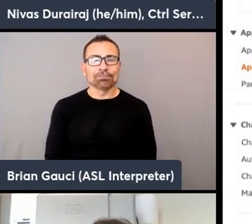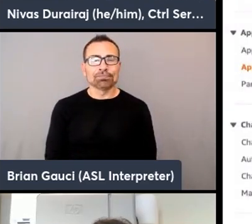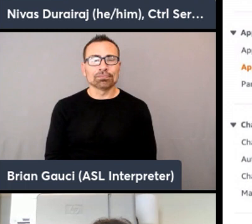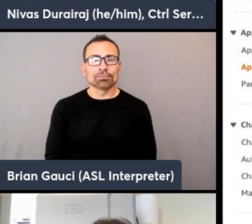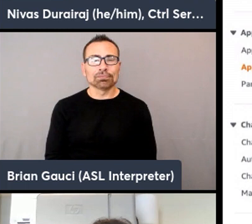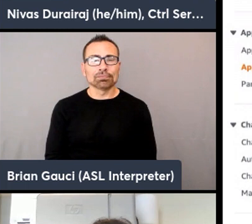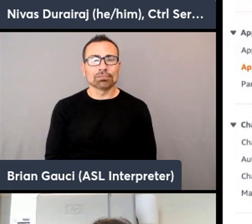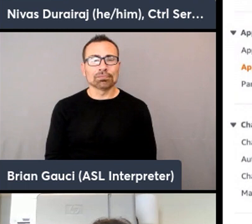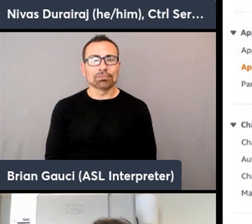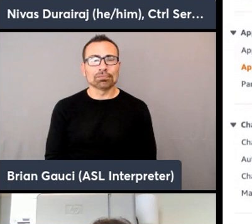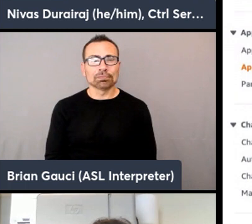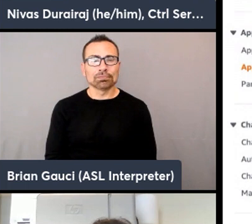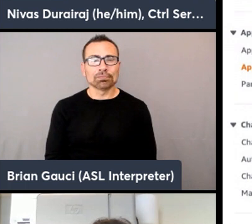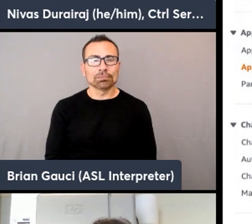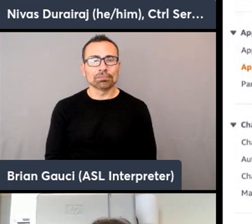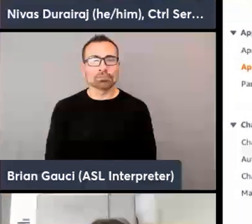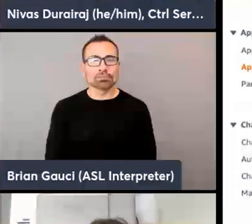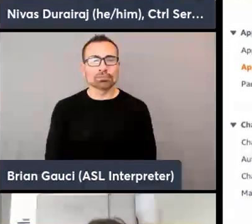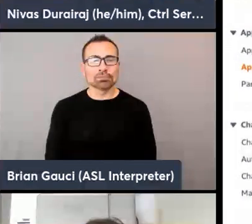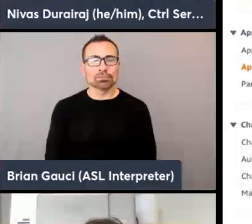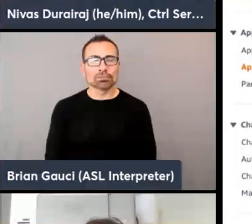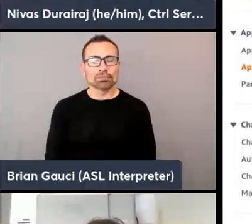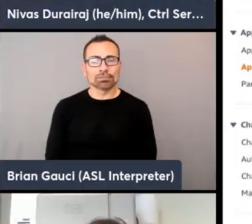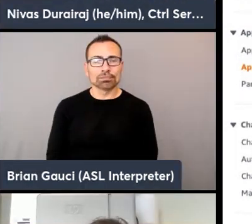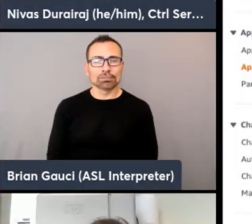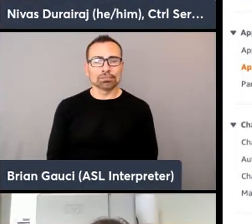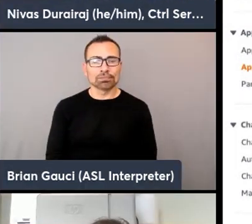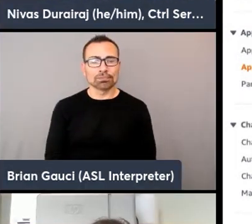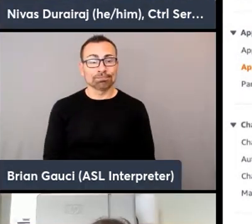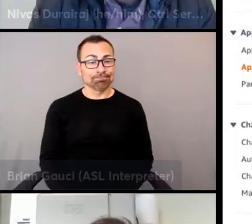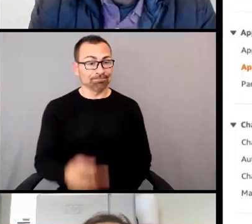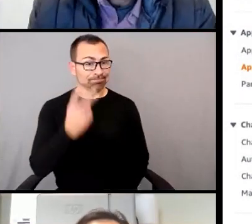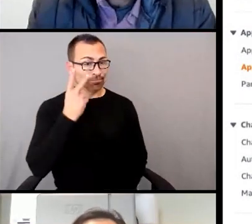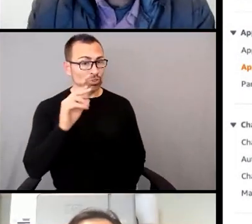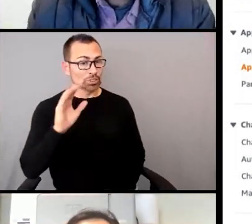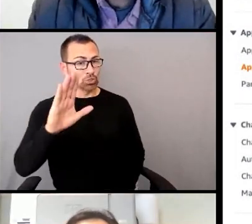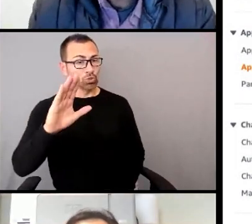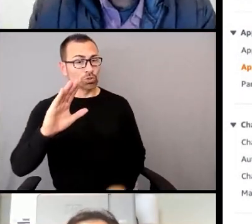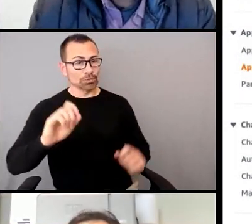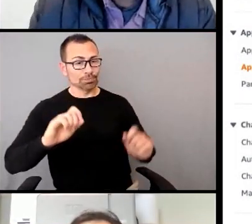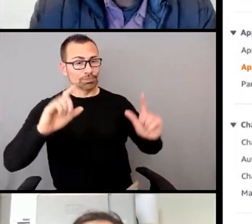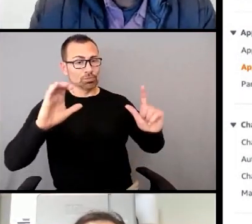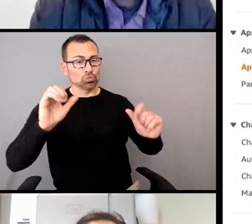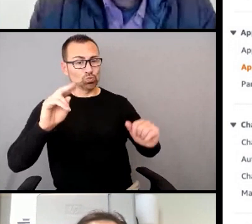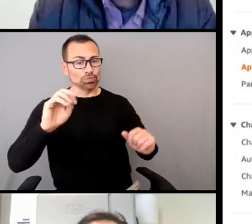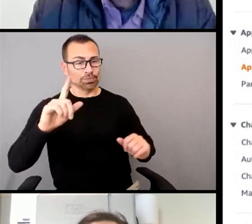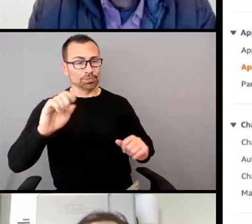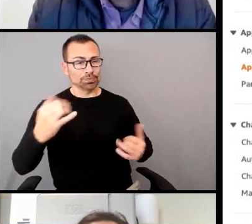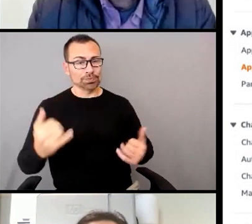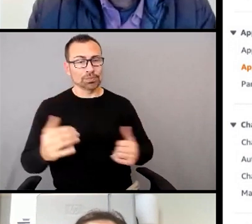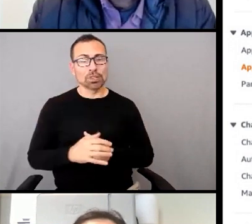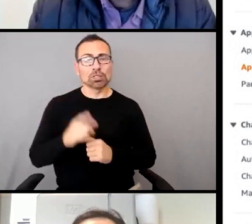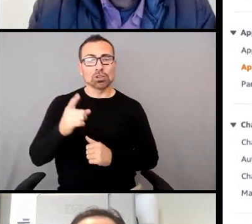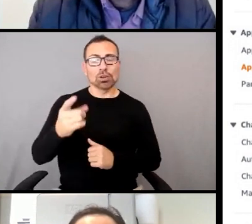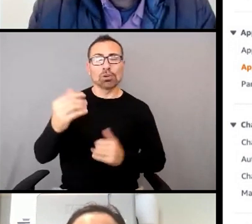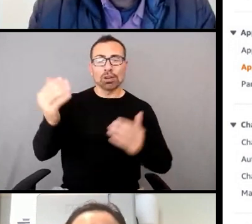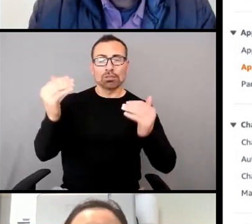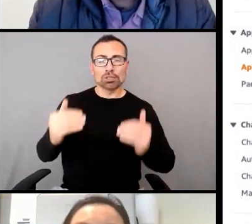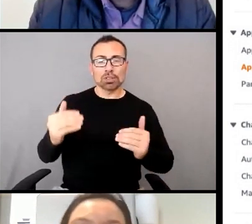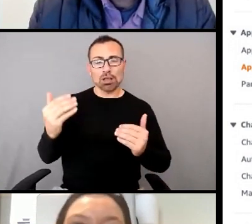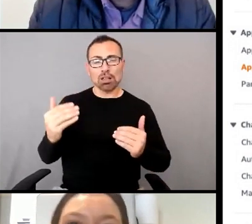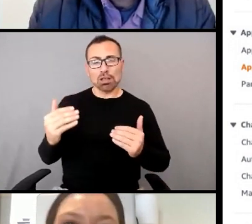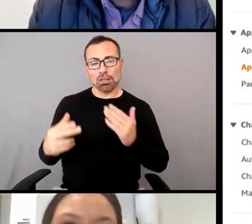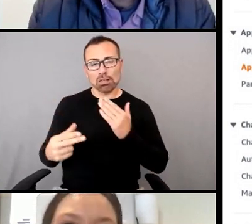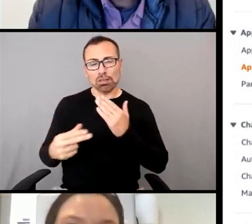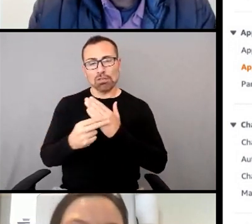Yep, we see the console now. Great. So we also have this feature flag that's called pagination.